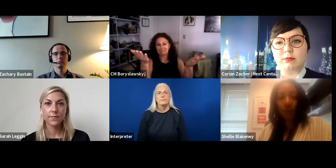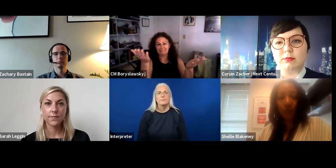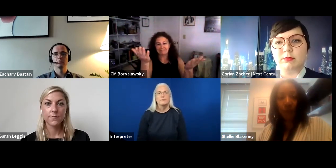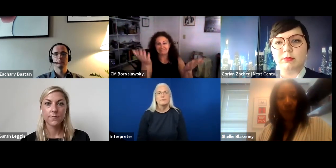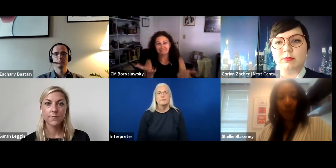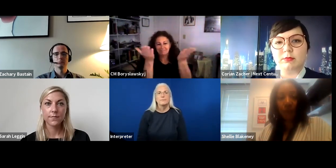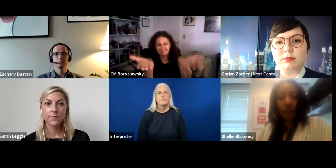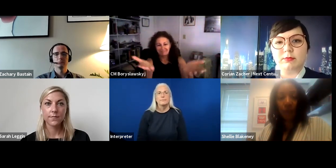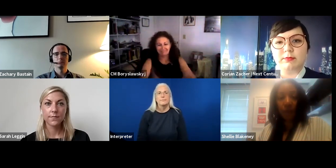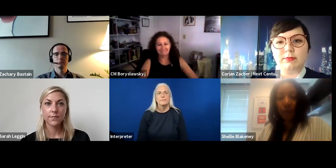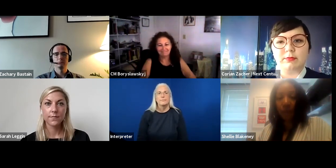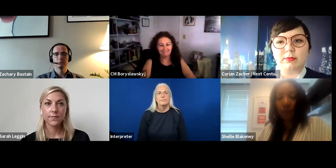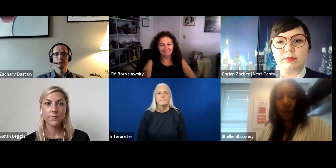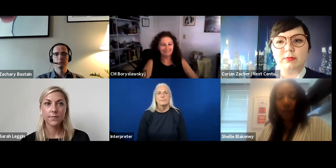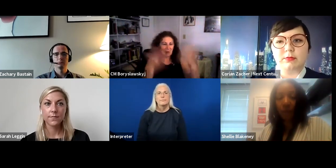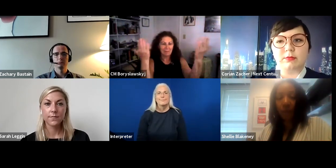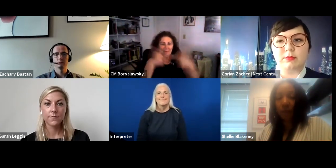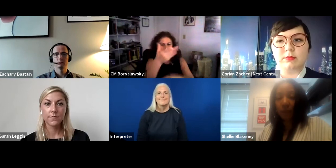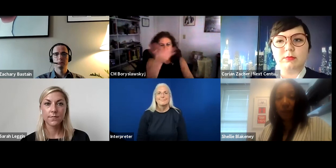Does anyone have any last comments?